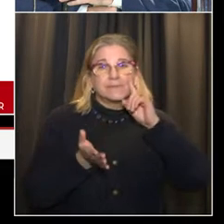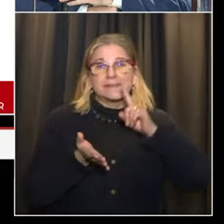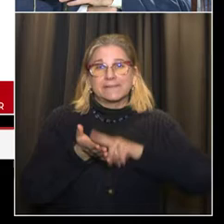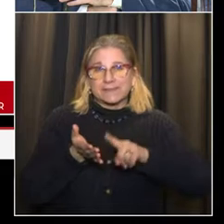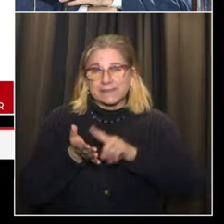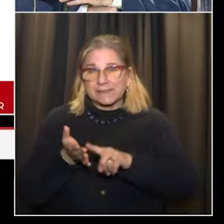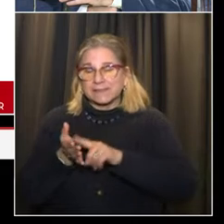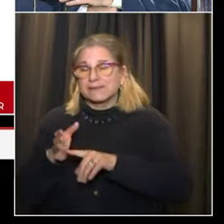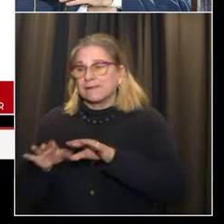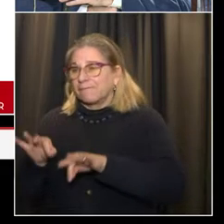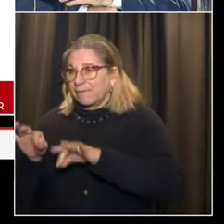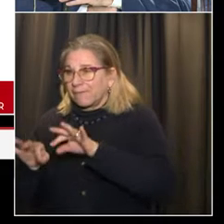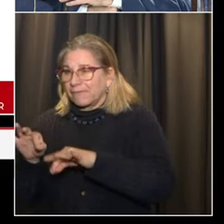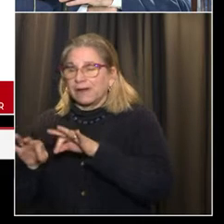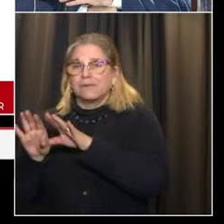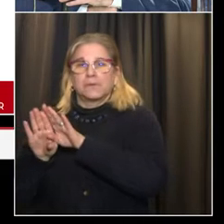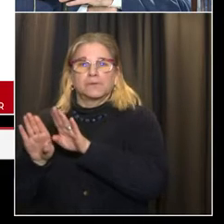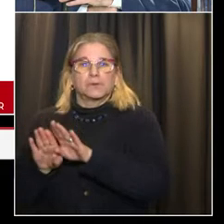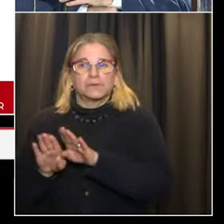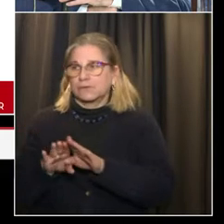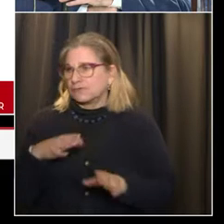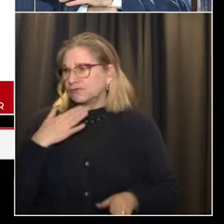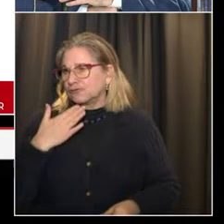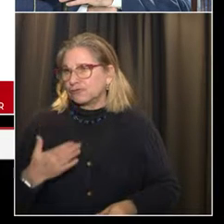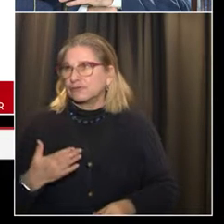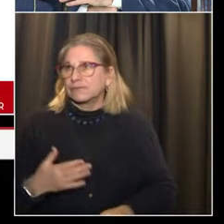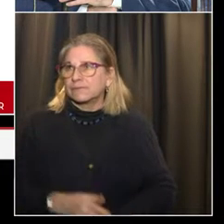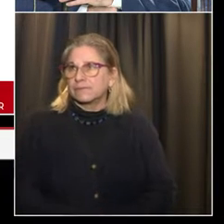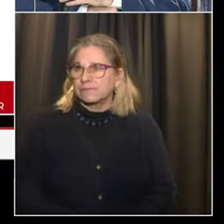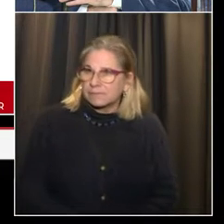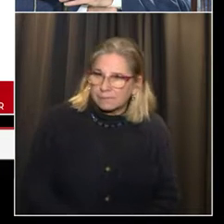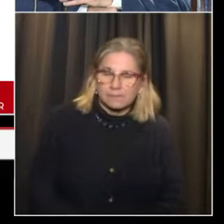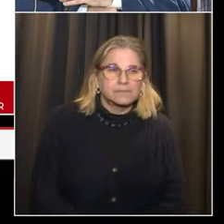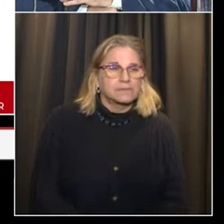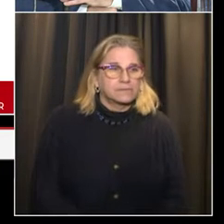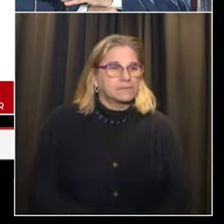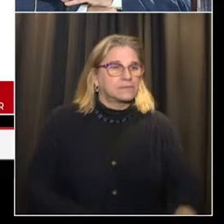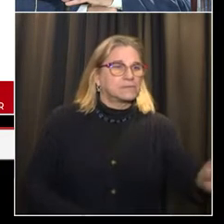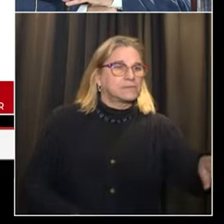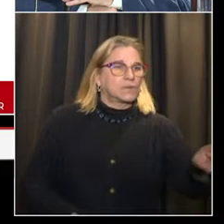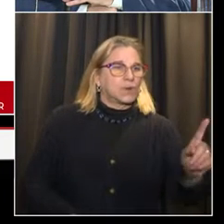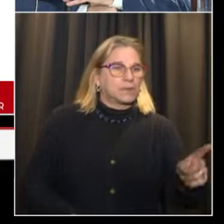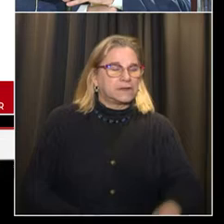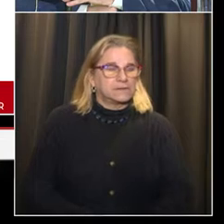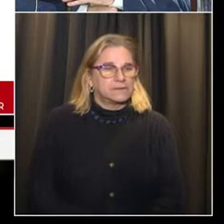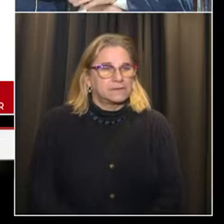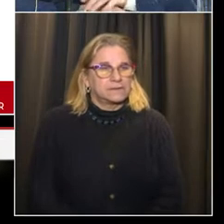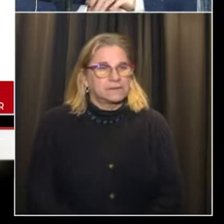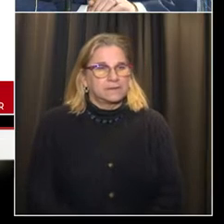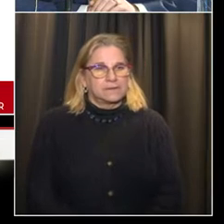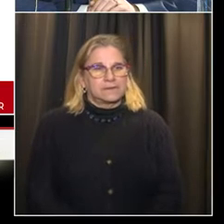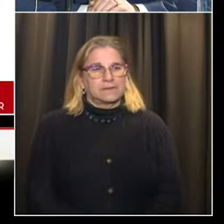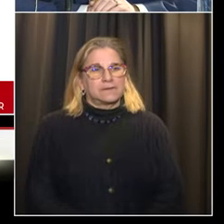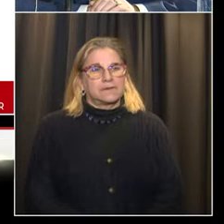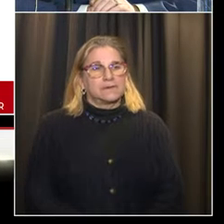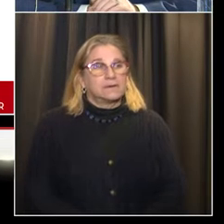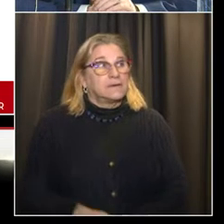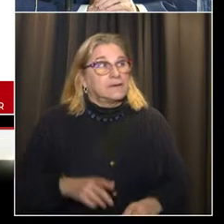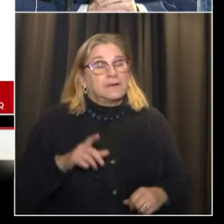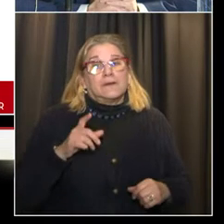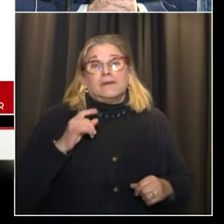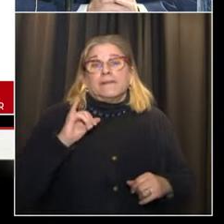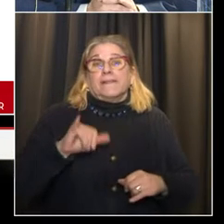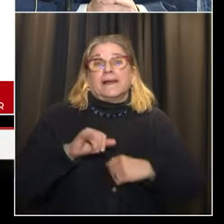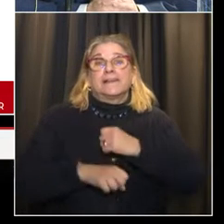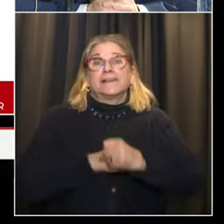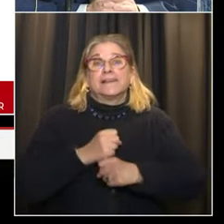rate changes. So it was at 1.80%. It dipped down to 62% in 2015, the year we saw our first increase. It